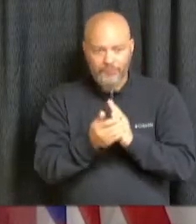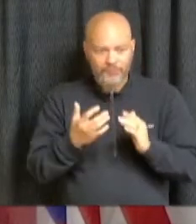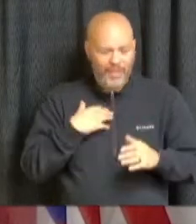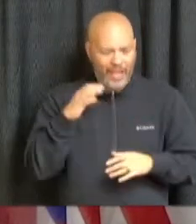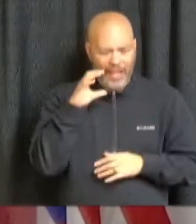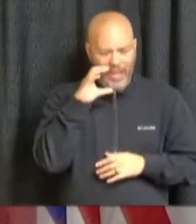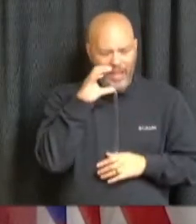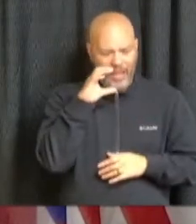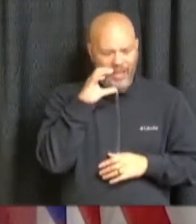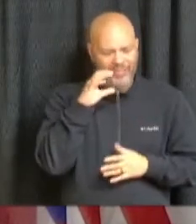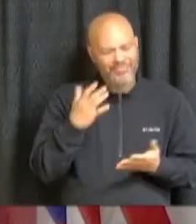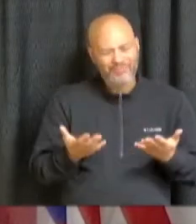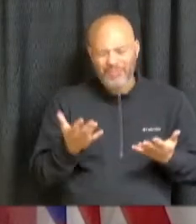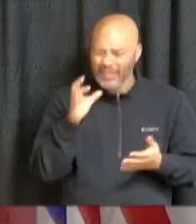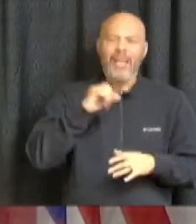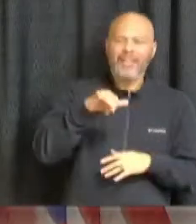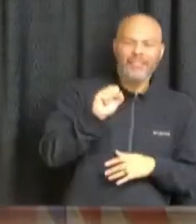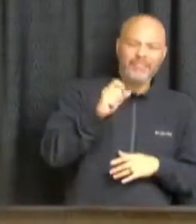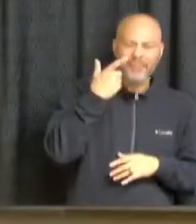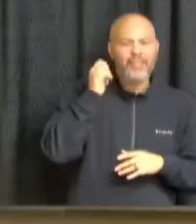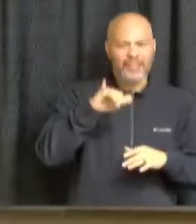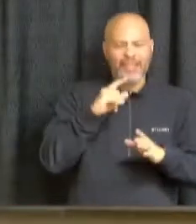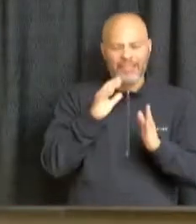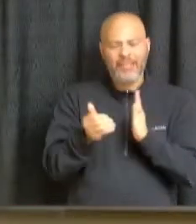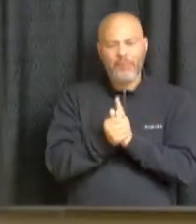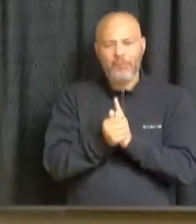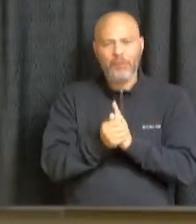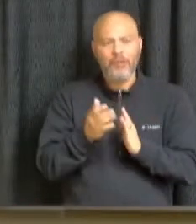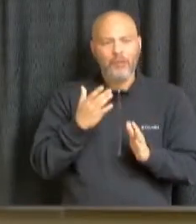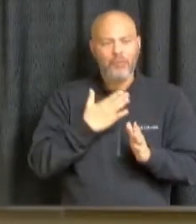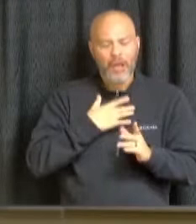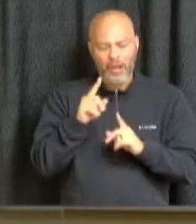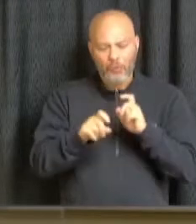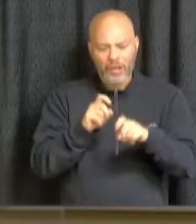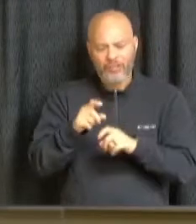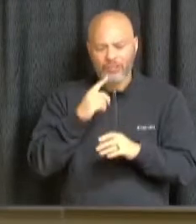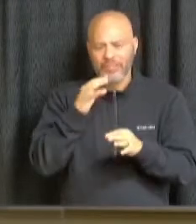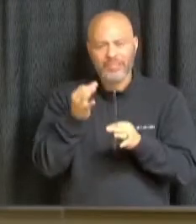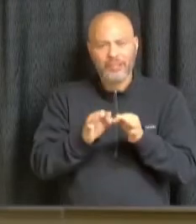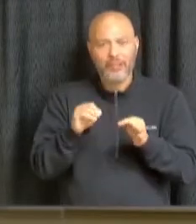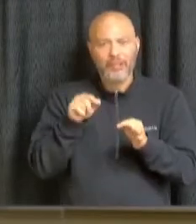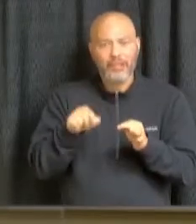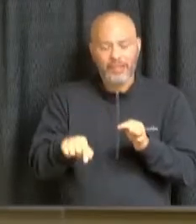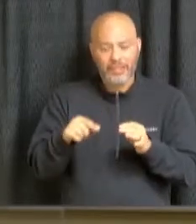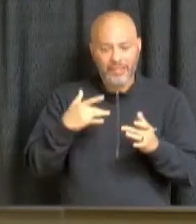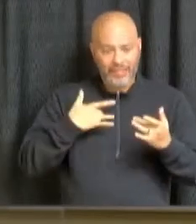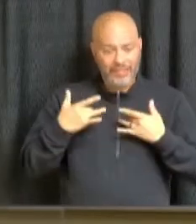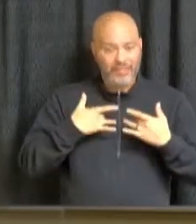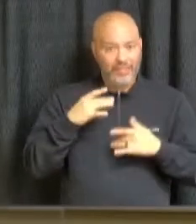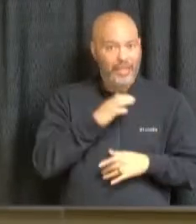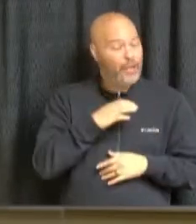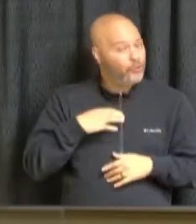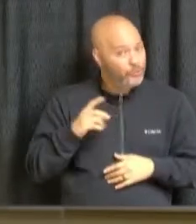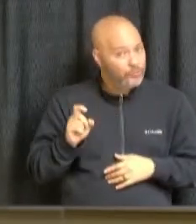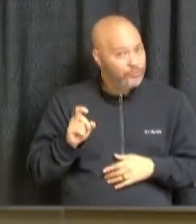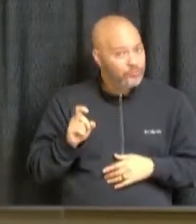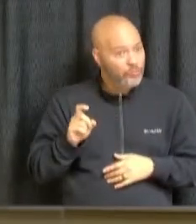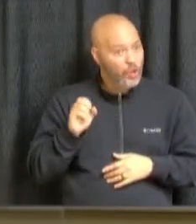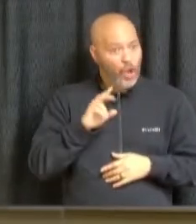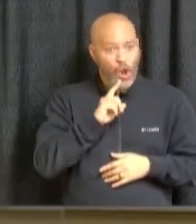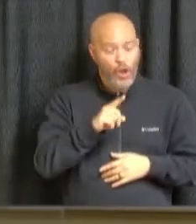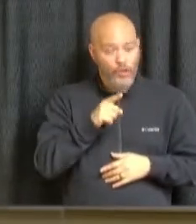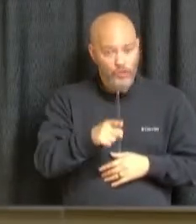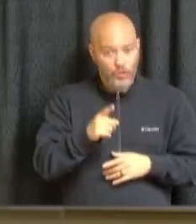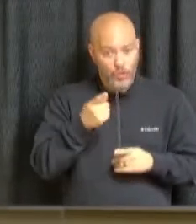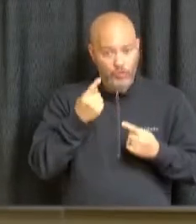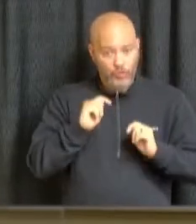guess yeah, because it is the amendment. I guess my question is, so this is a sense of the council, right? Are you